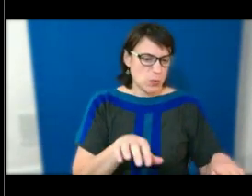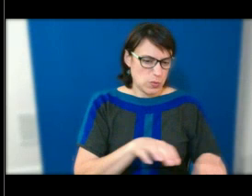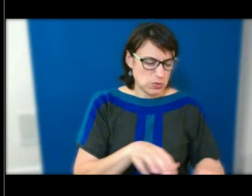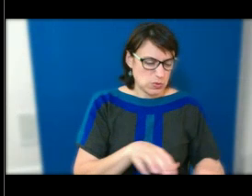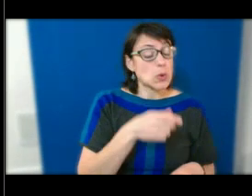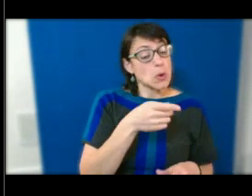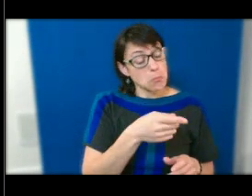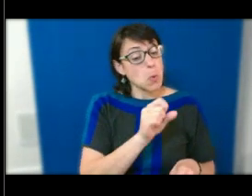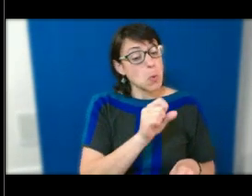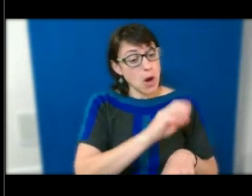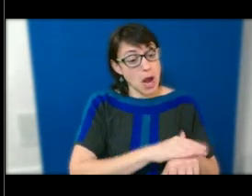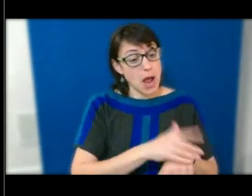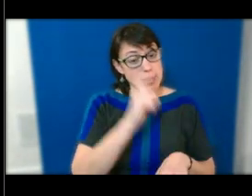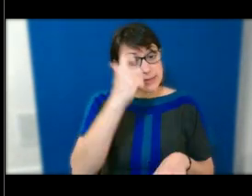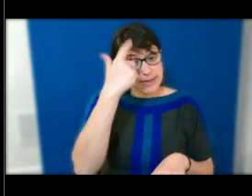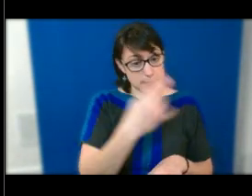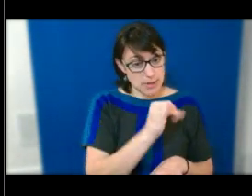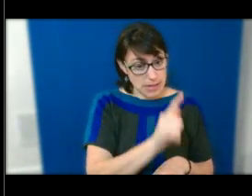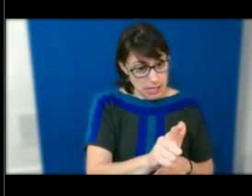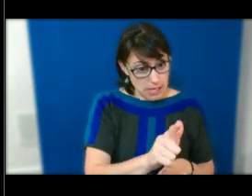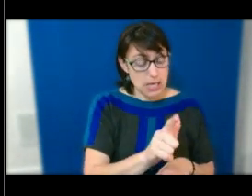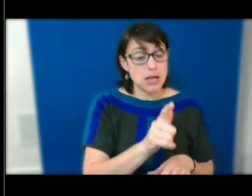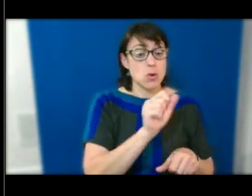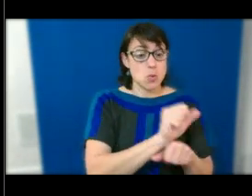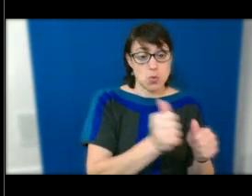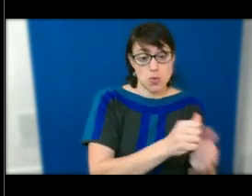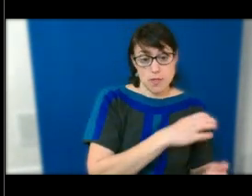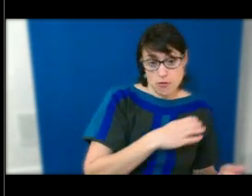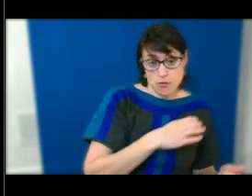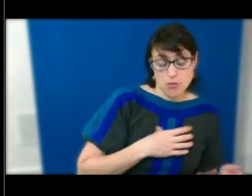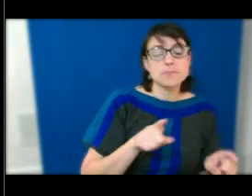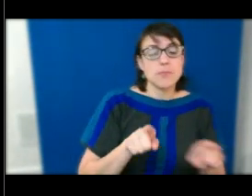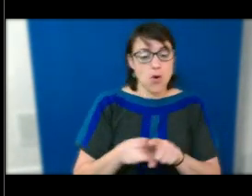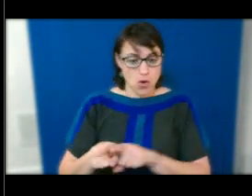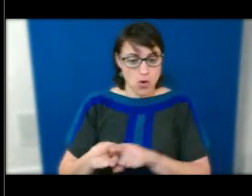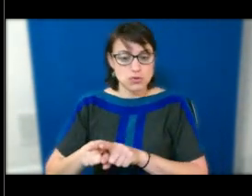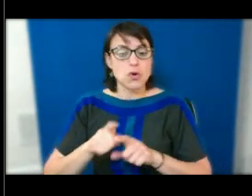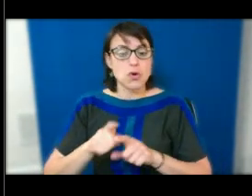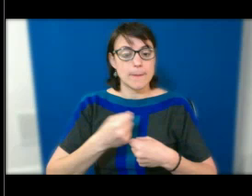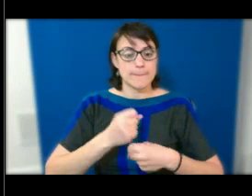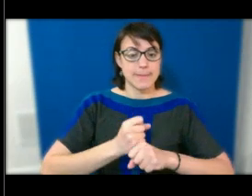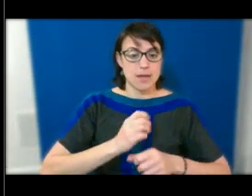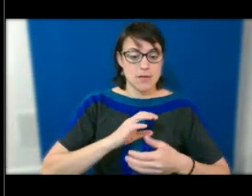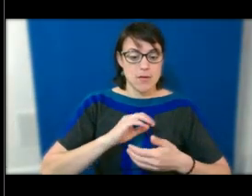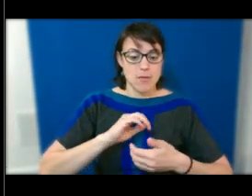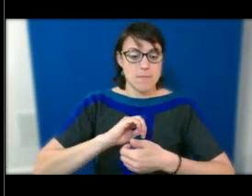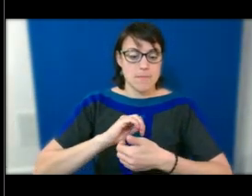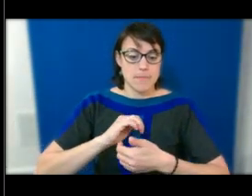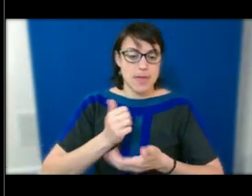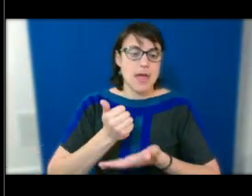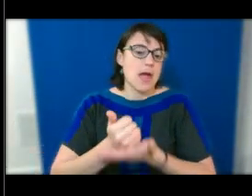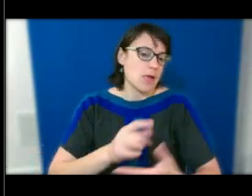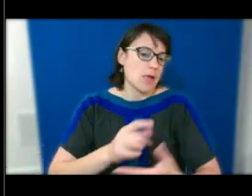from the university community that makes that partnership between NOAA and our universities